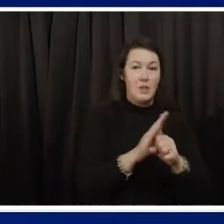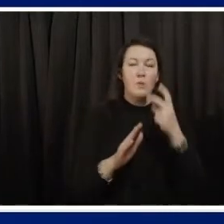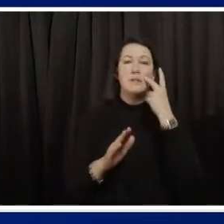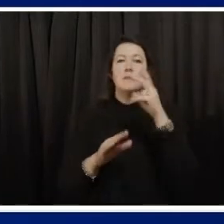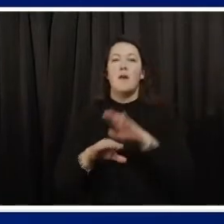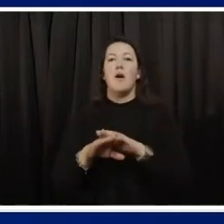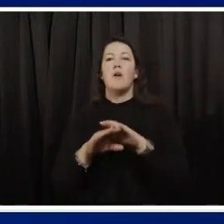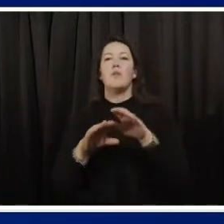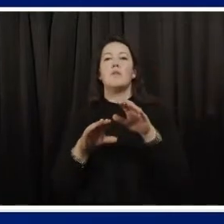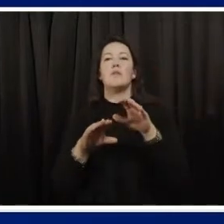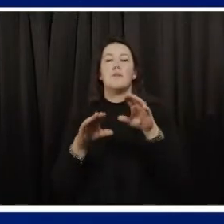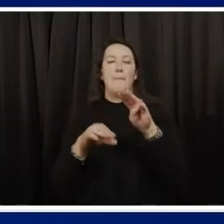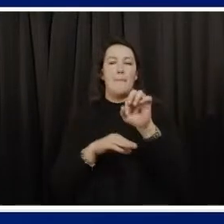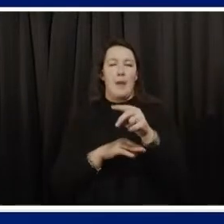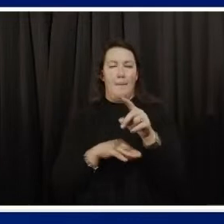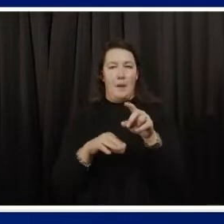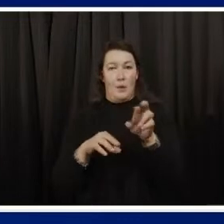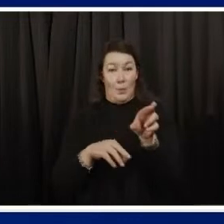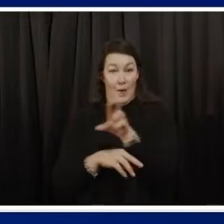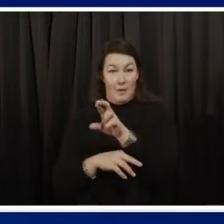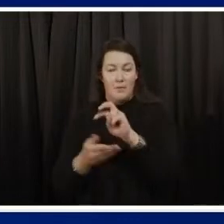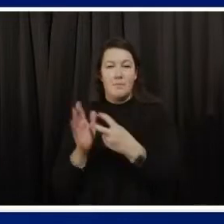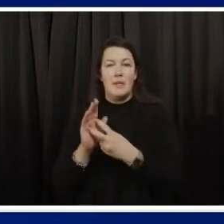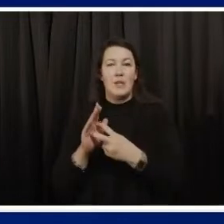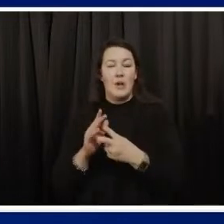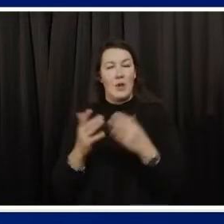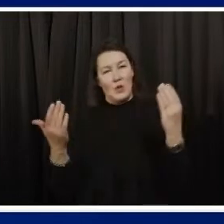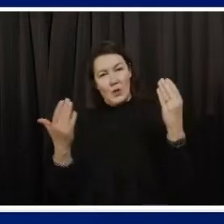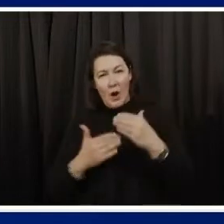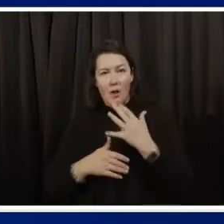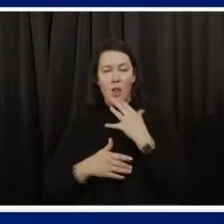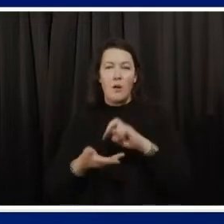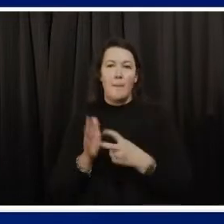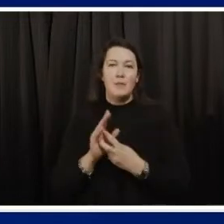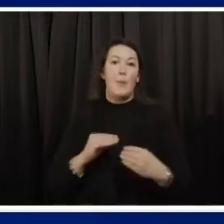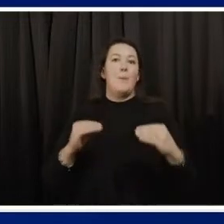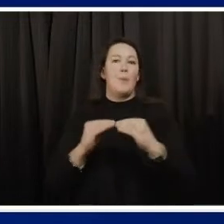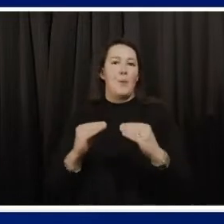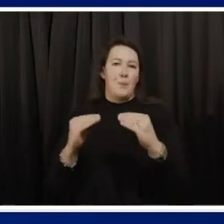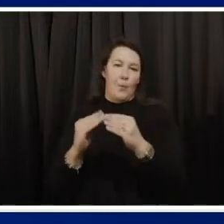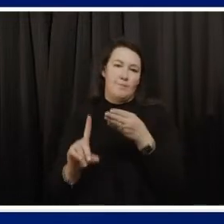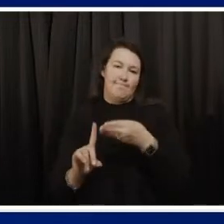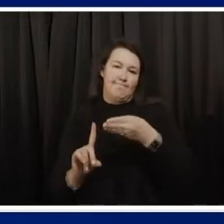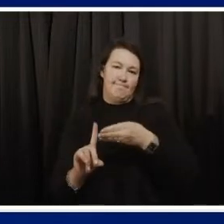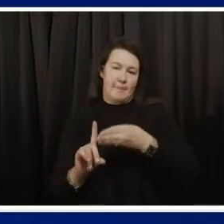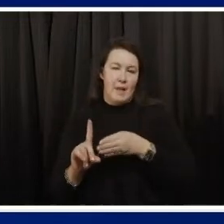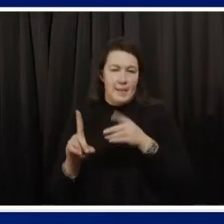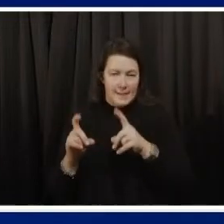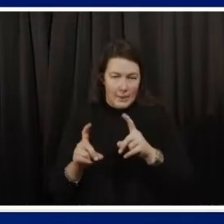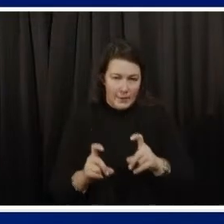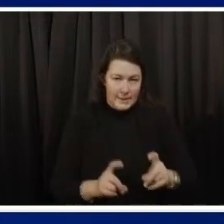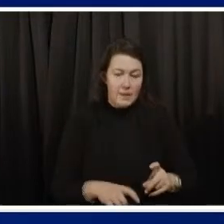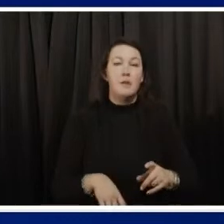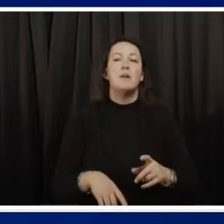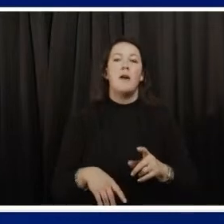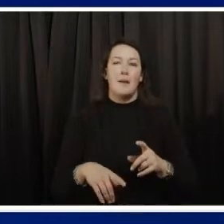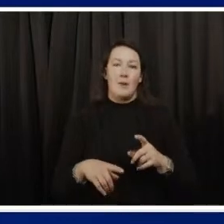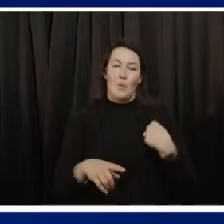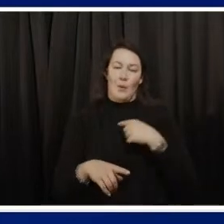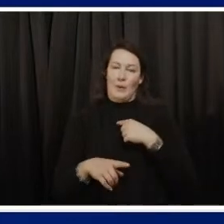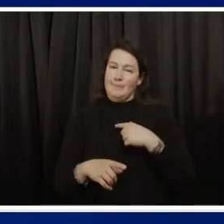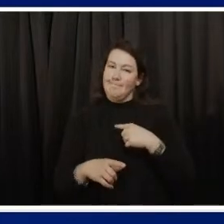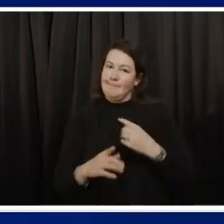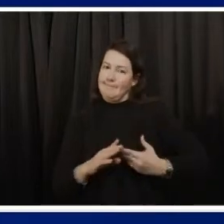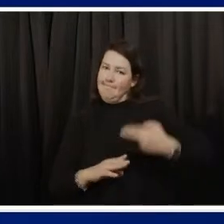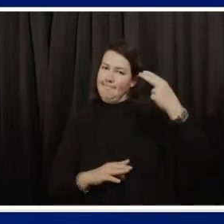right. So again, you can see the darker color means more sequencing is occurring. And again, Colorado has some of the highest sequencing rates in the country. Certainly something